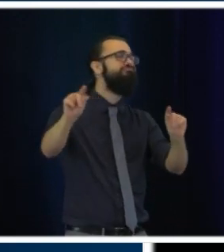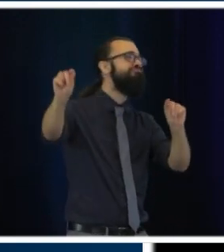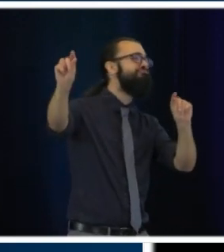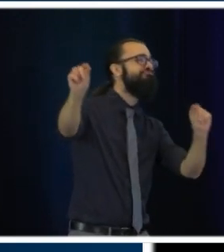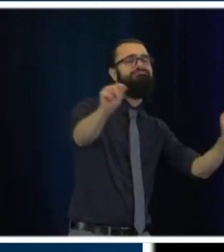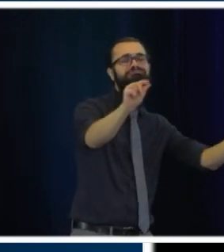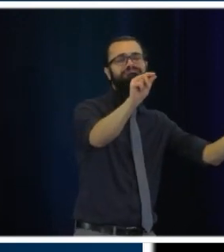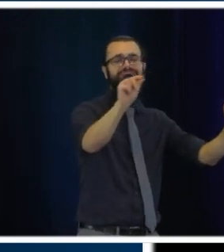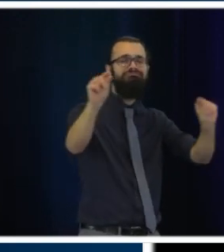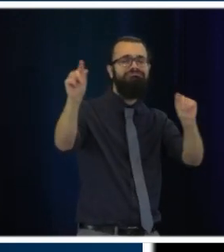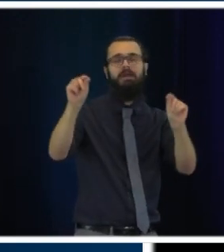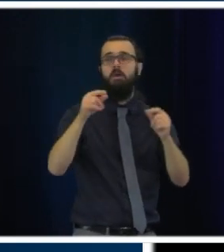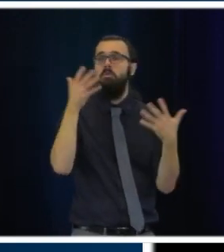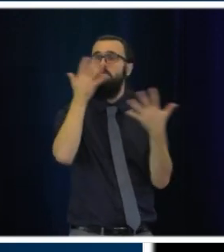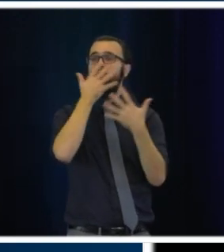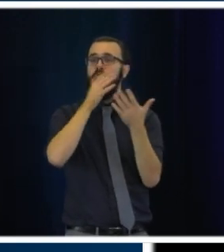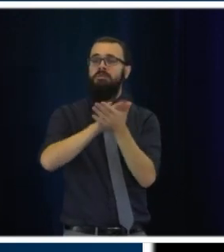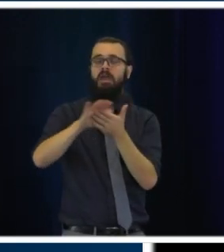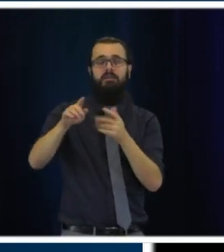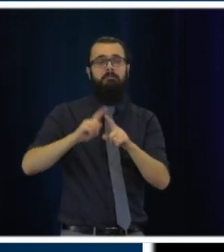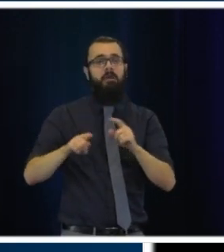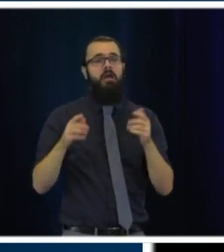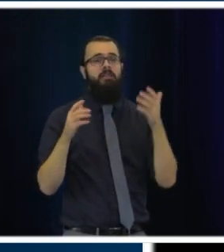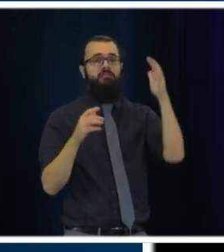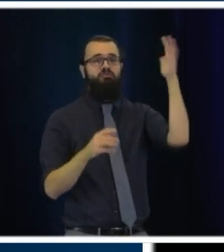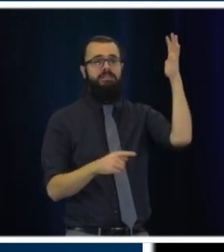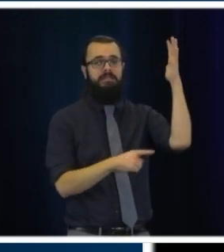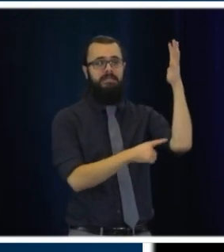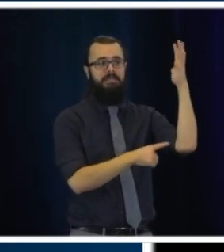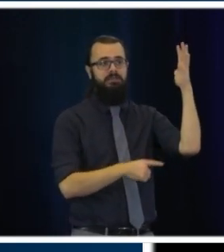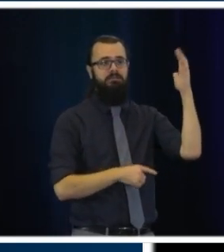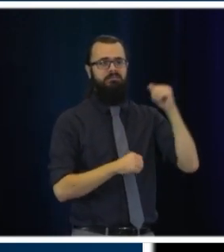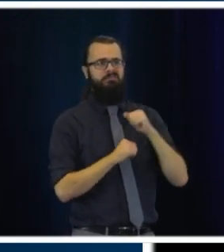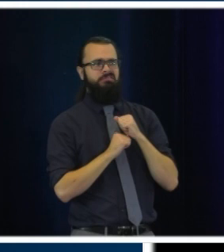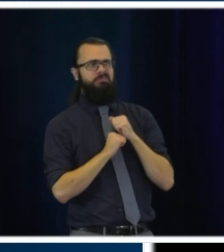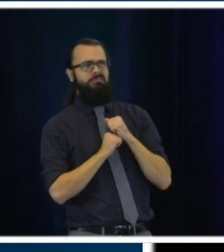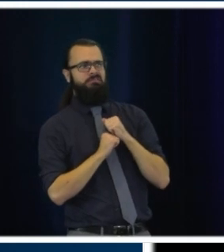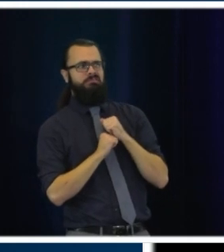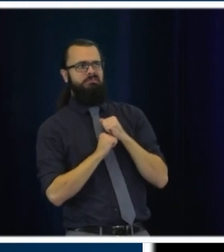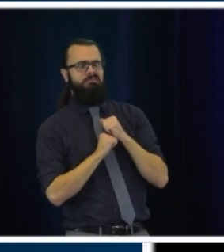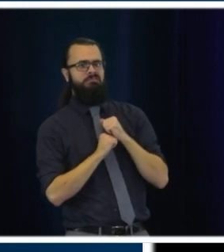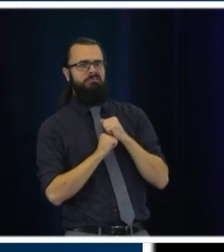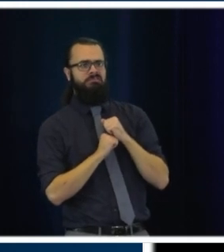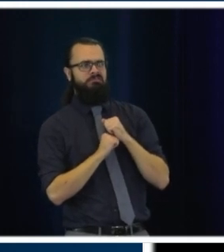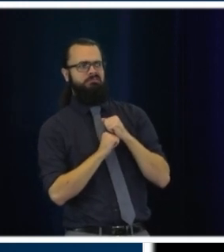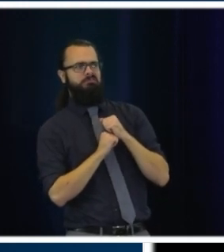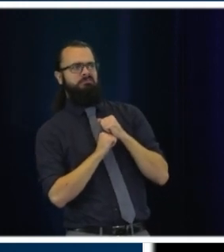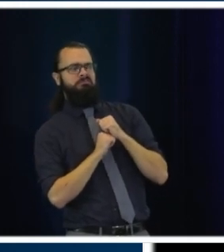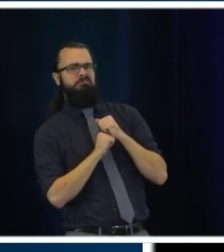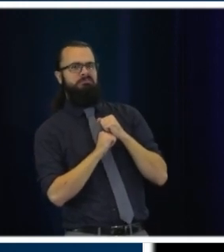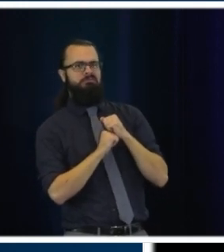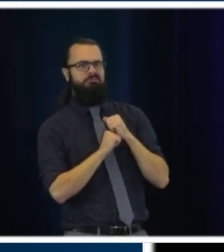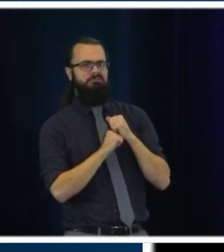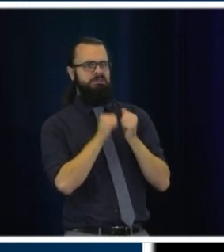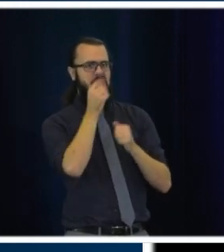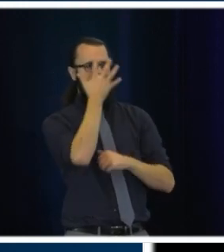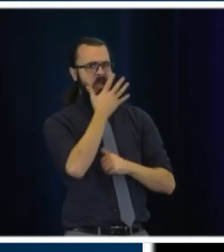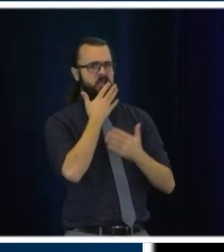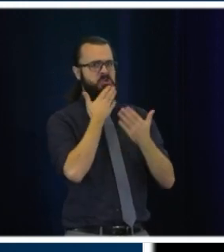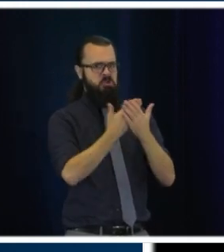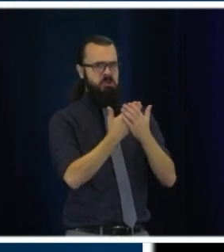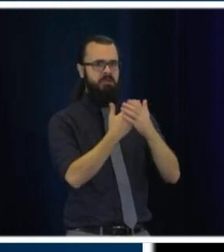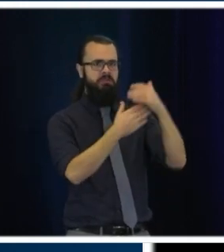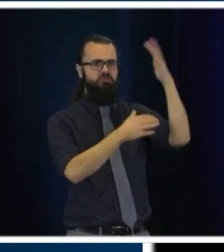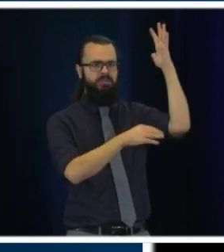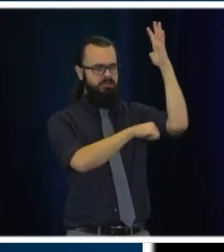your left, it does not look desirable. And so let's look at the roots of those trees. So when we look at the roots